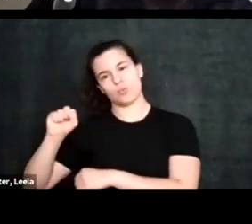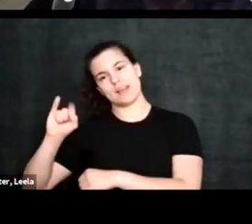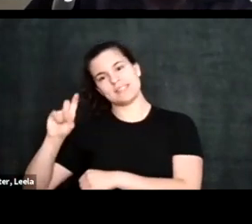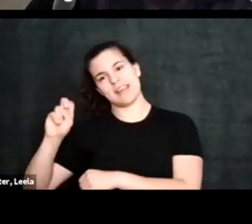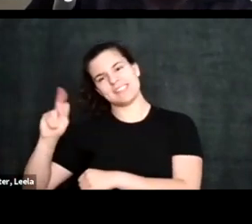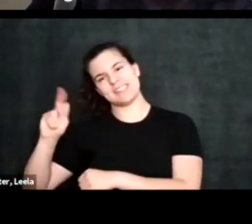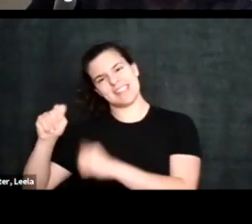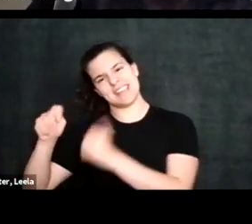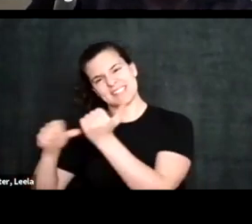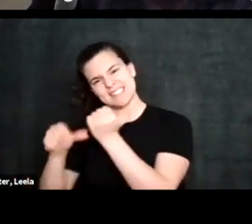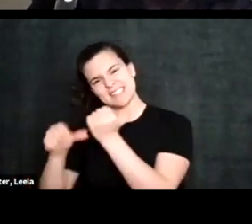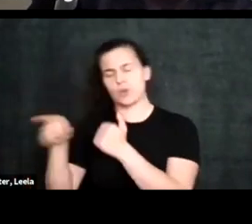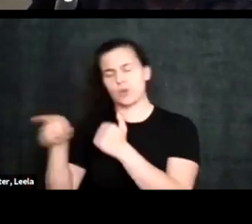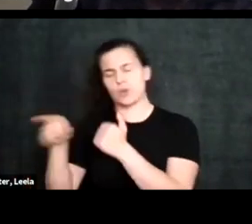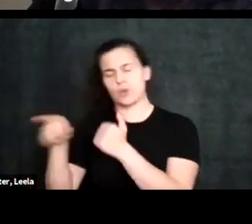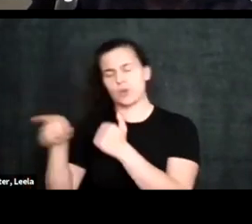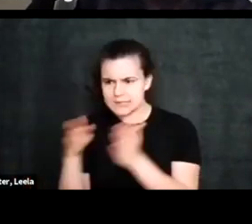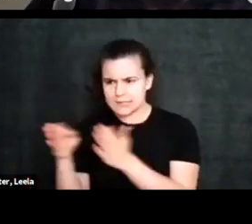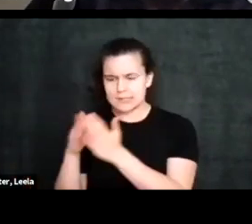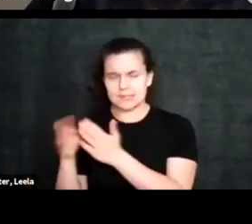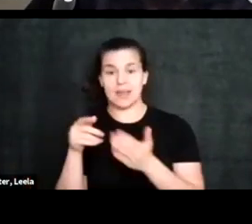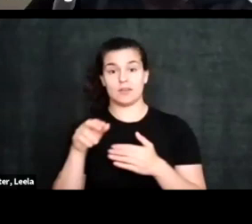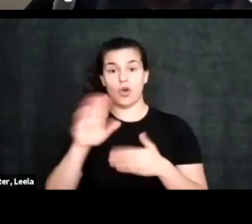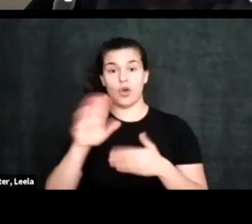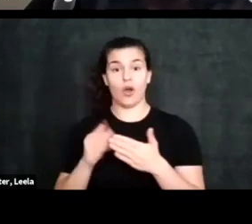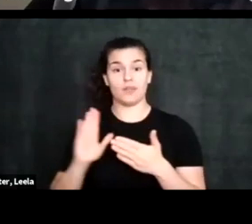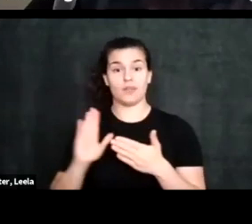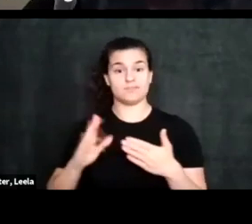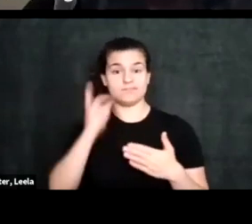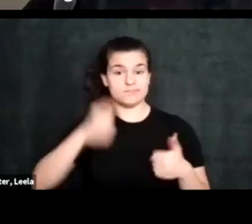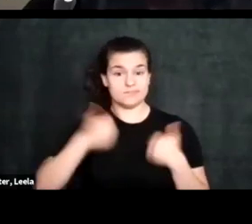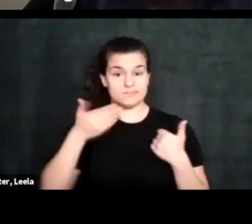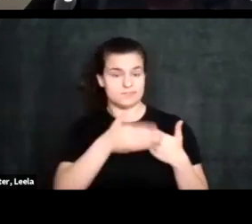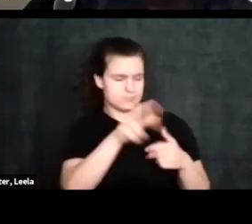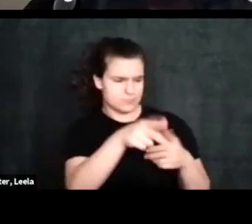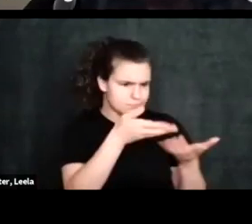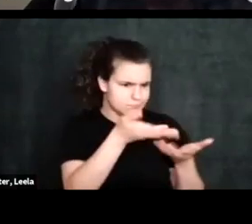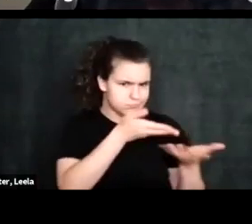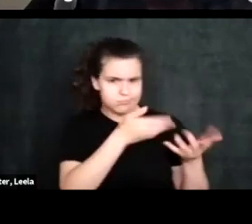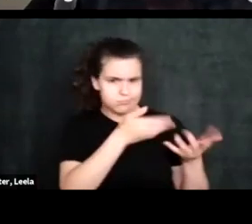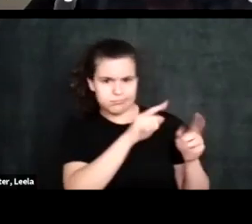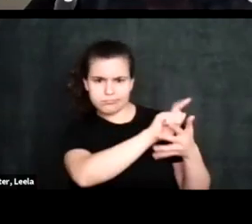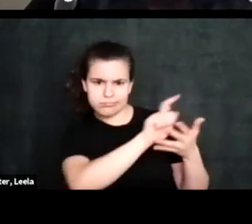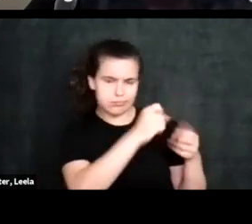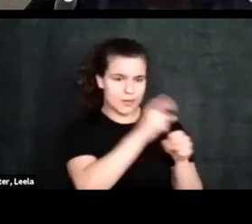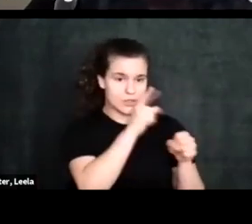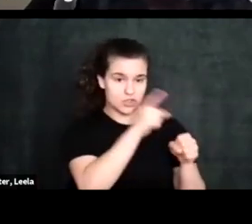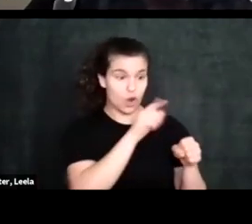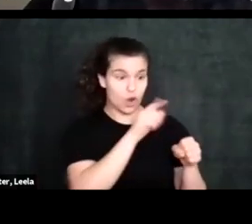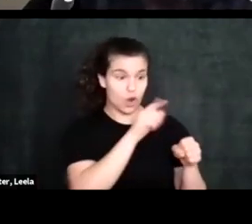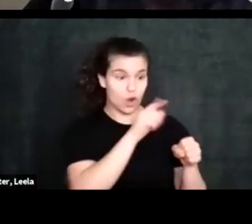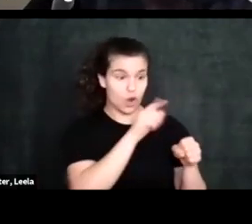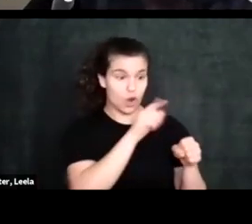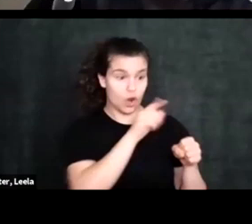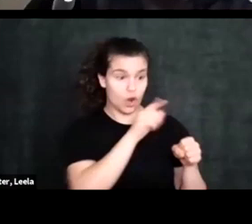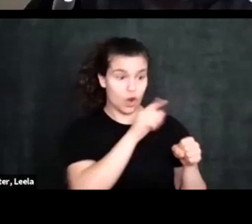out programs and then surveying their residents to make sure that we're putting on stuff that you actually want to come out to and have a great time.